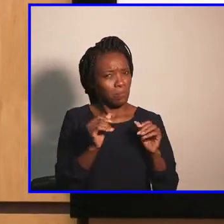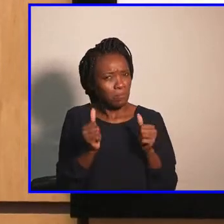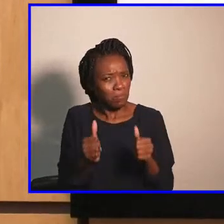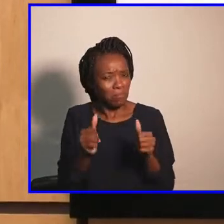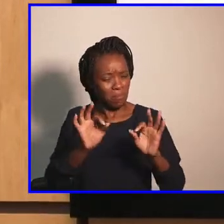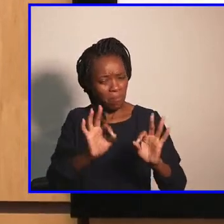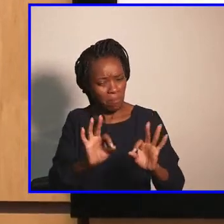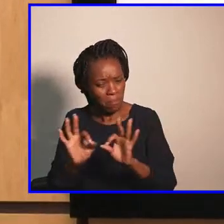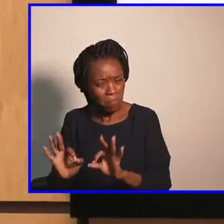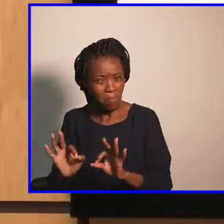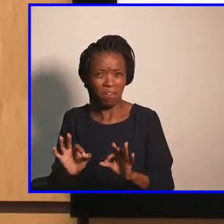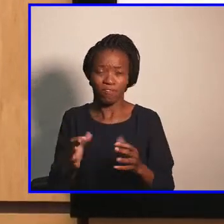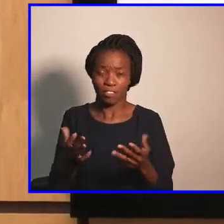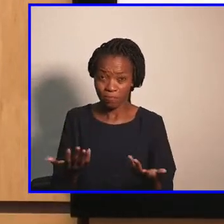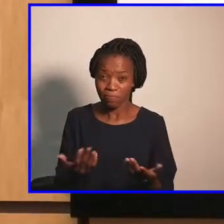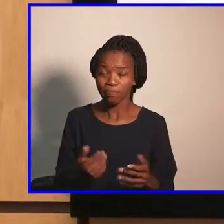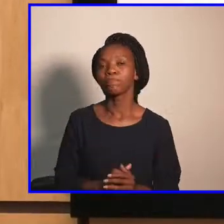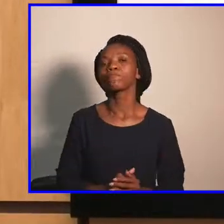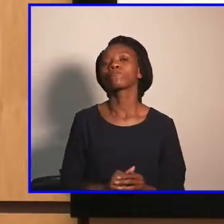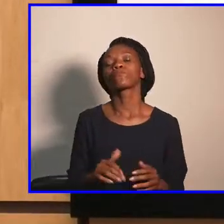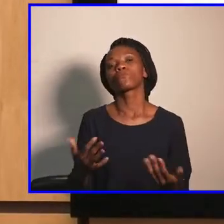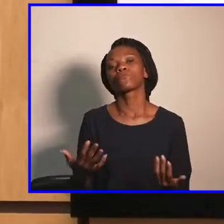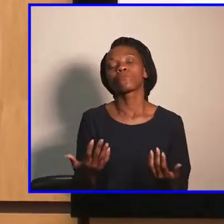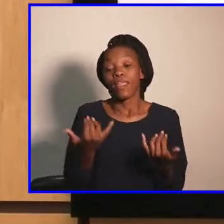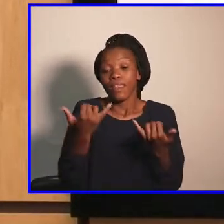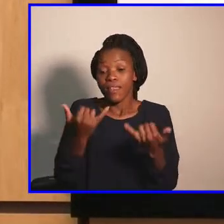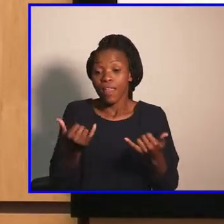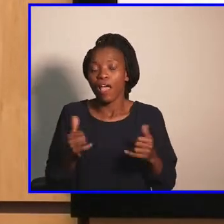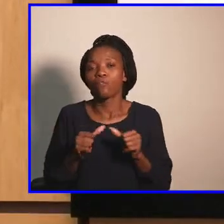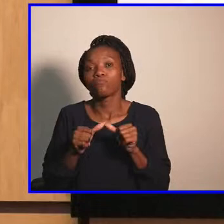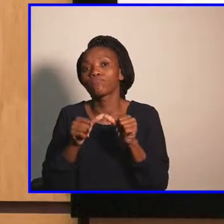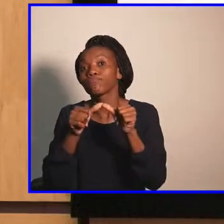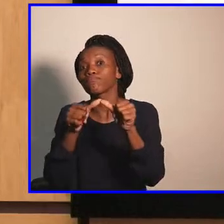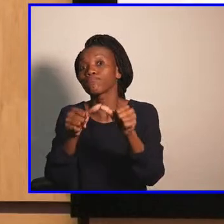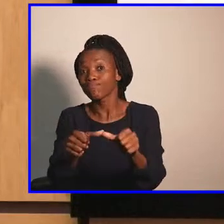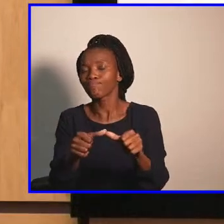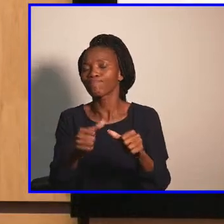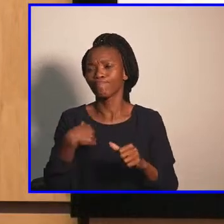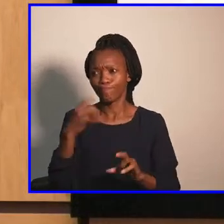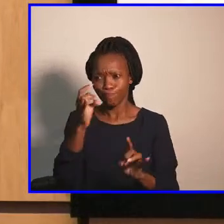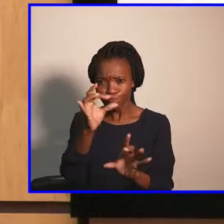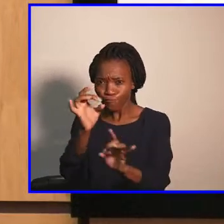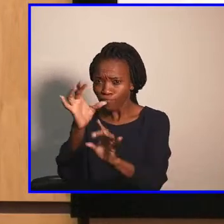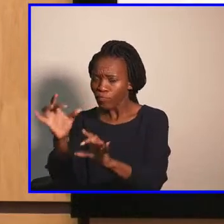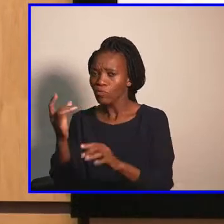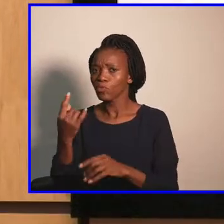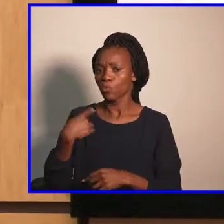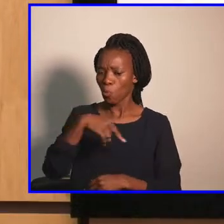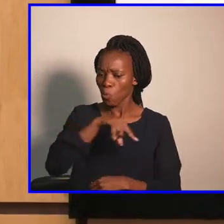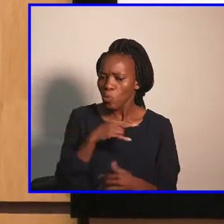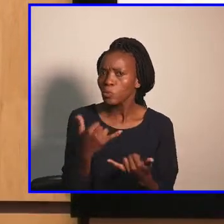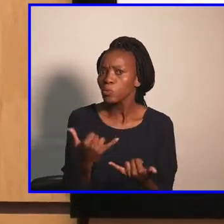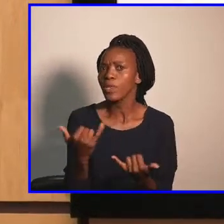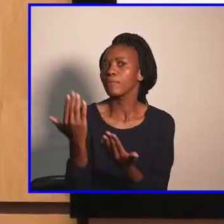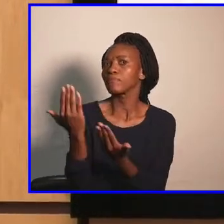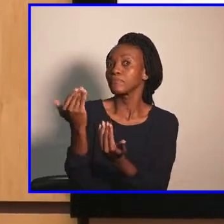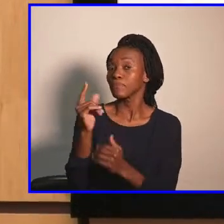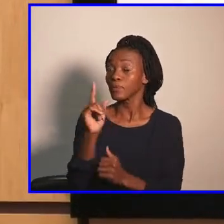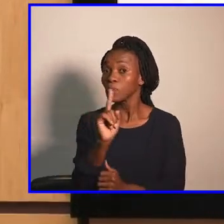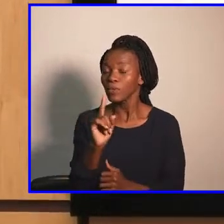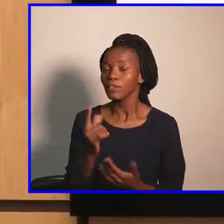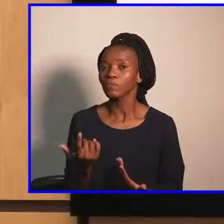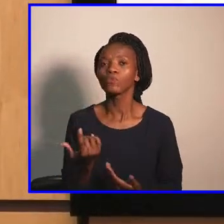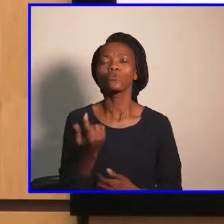anything like that. So I just want to continue with my briefing in terms of what is it that we need to expect. We are